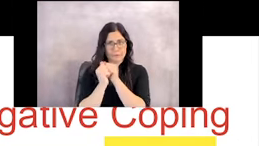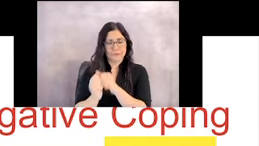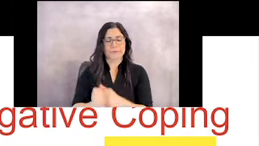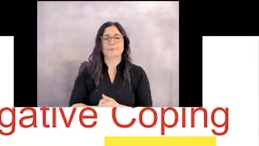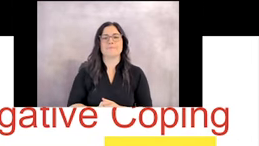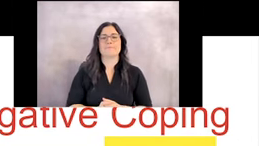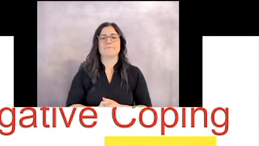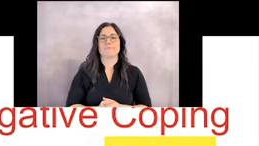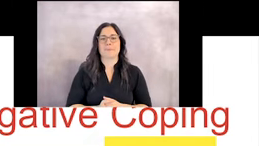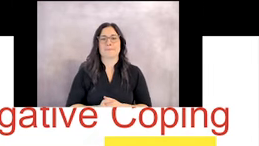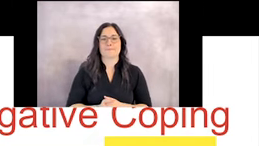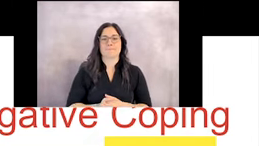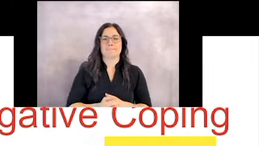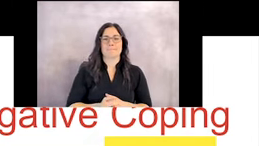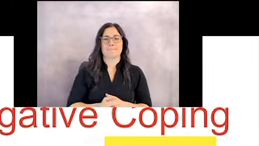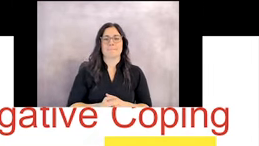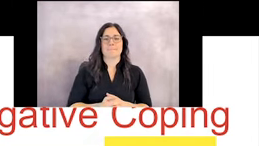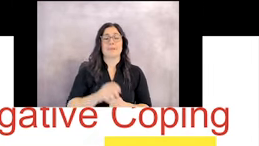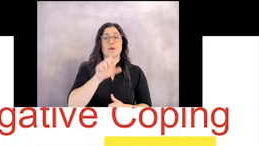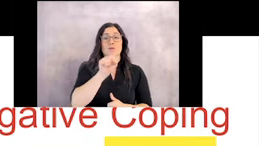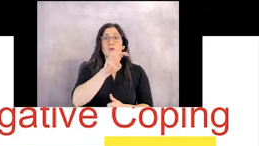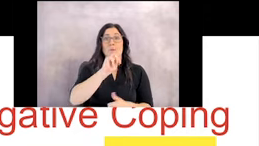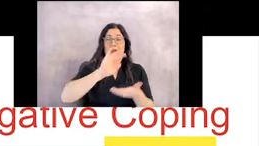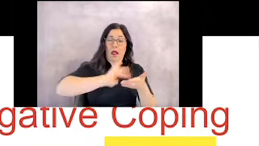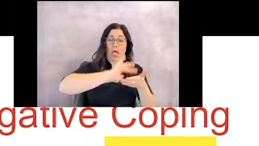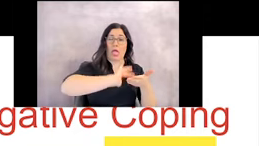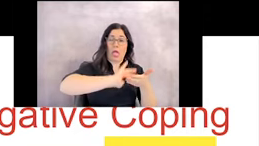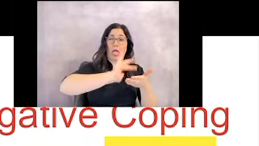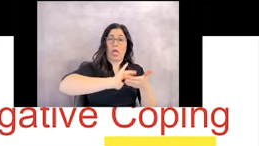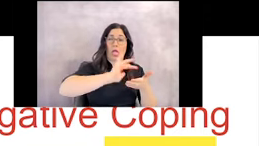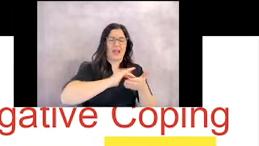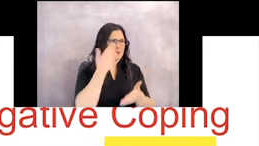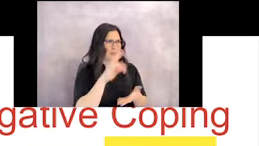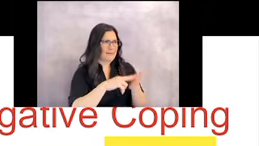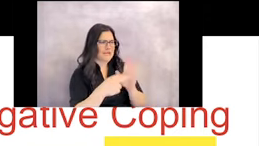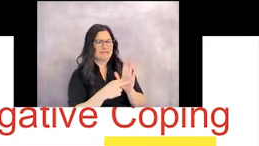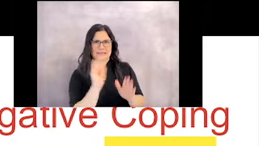Oh, doom scrolling on social media. I don't even know what that means, but it sounds horrible.